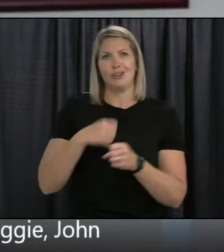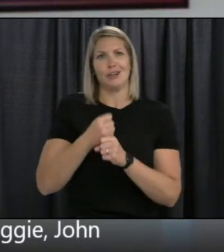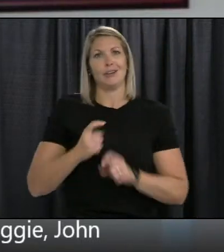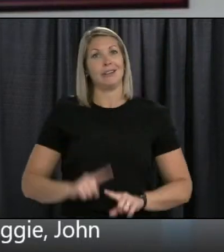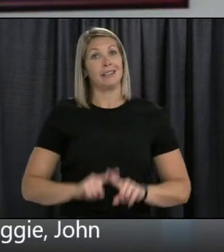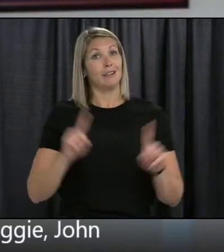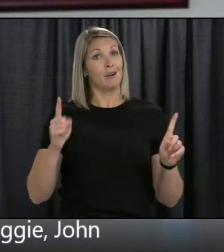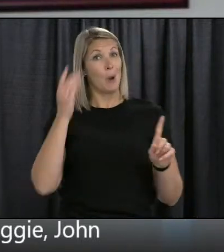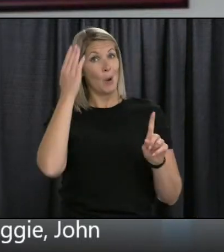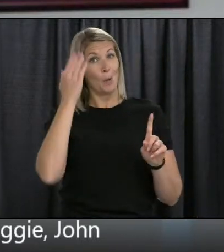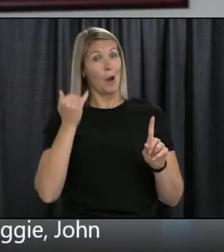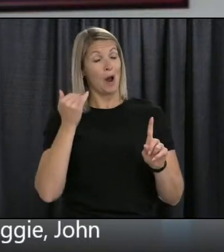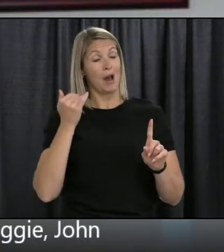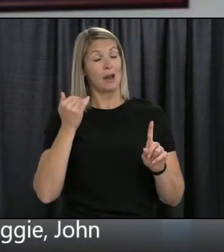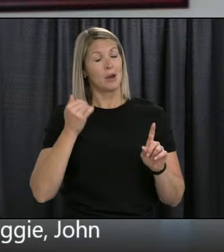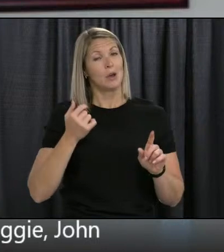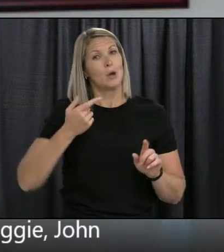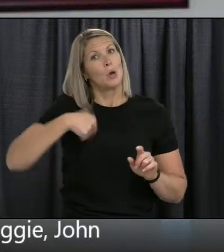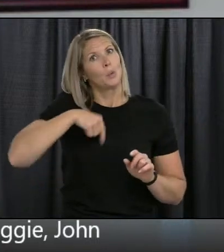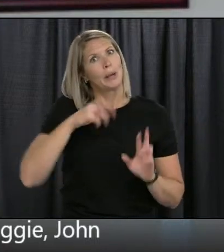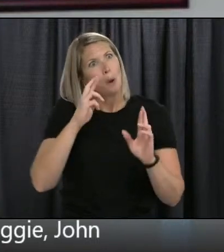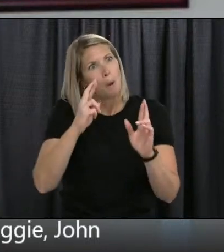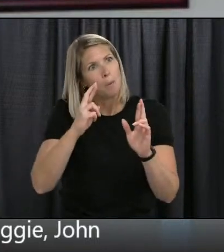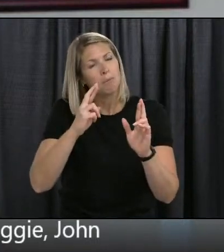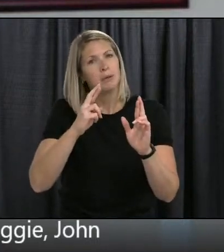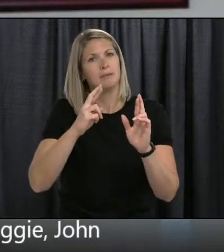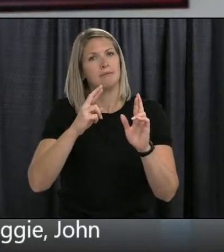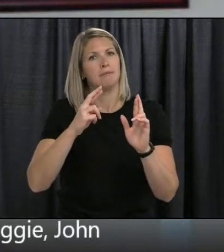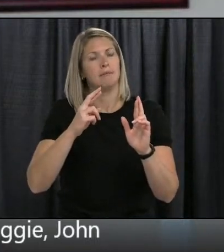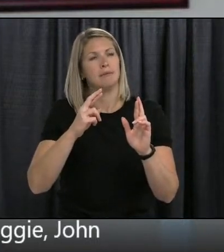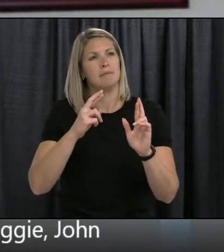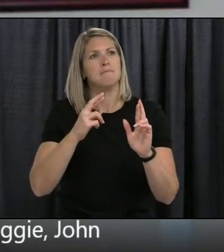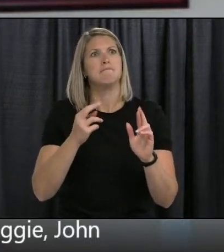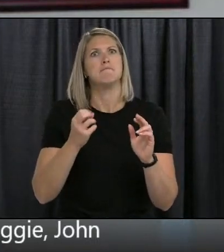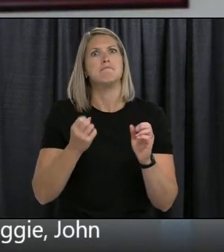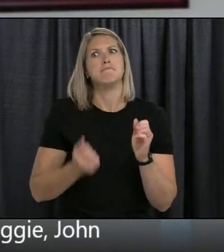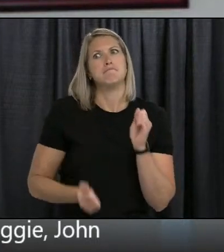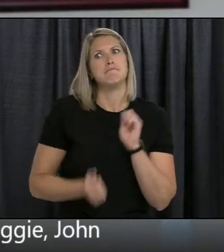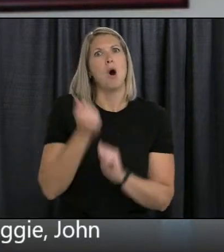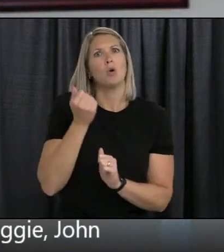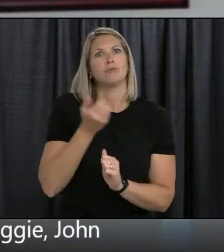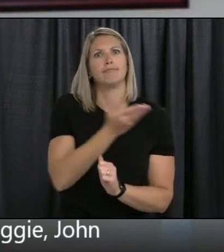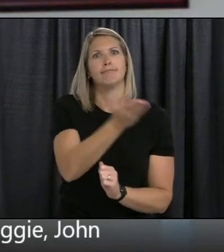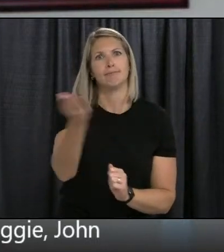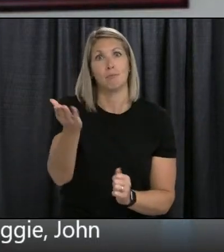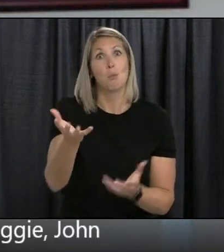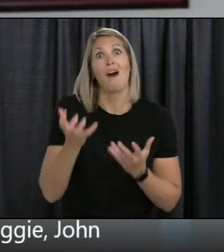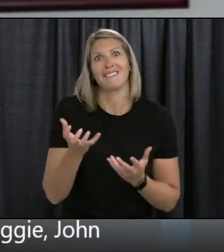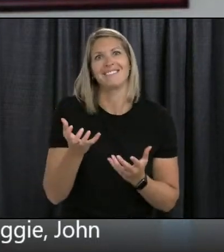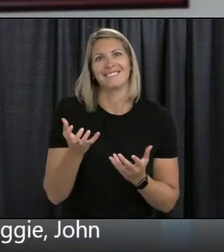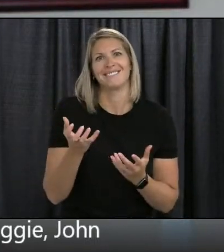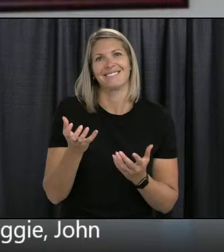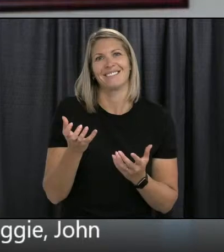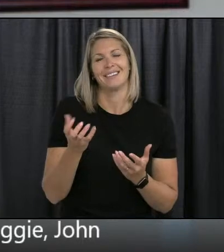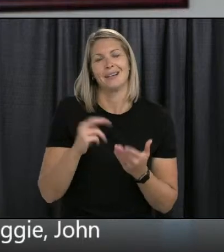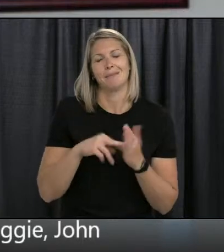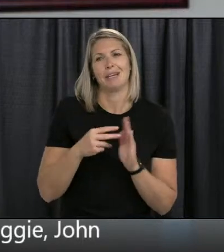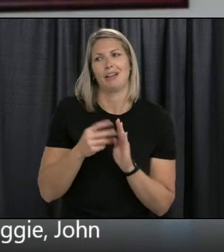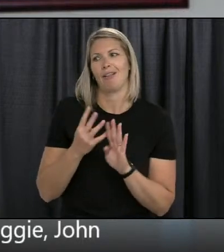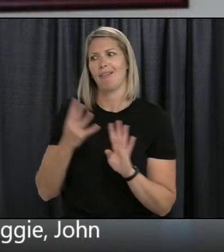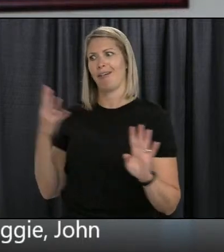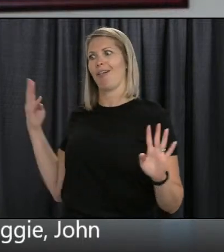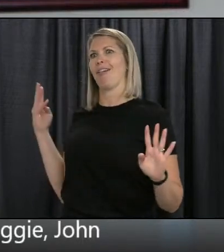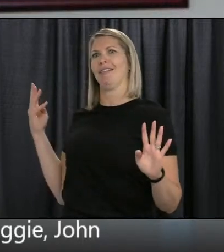are going to have, we hope, a very big demand for administration of flu shots. And as I've said on other